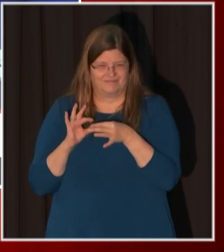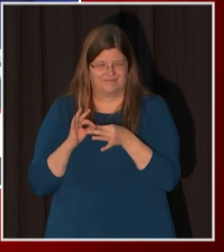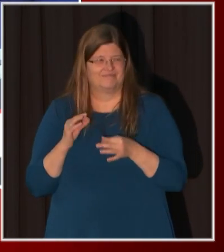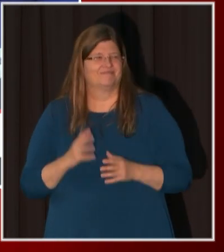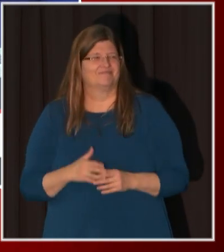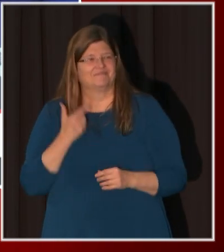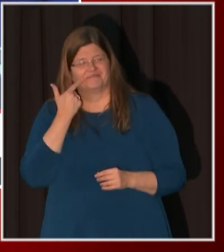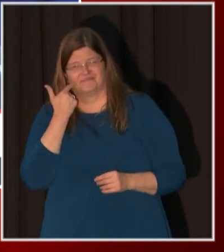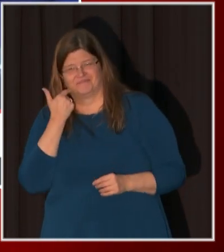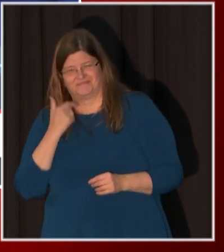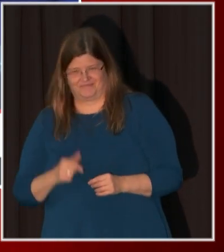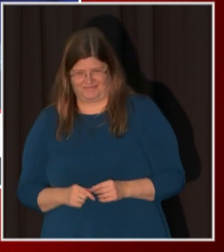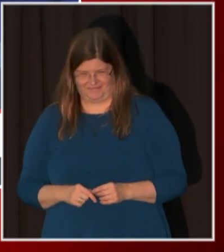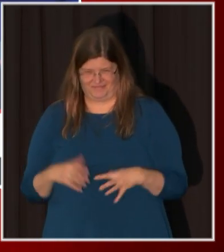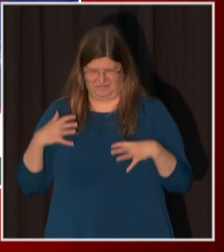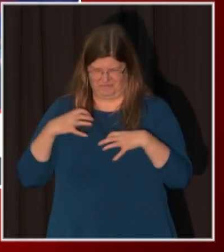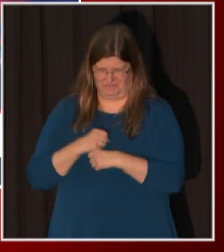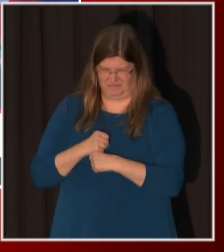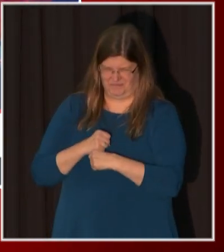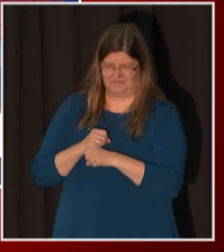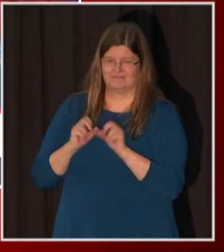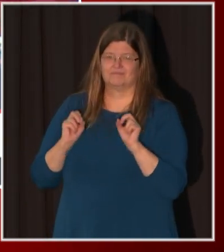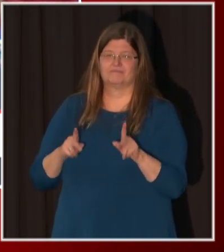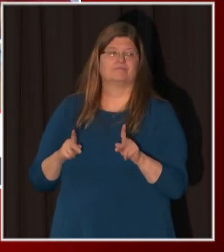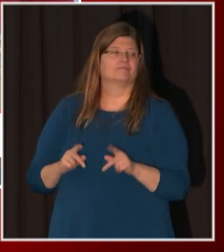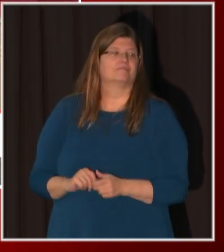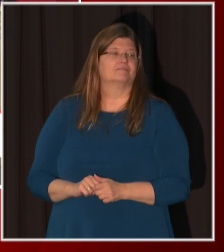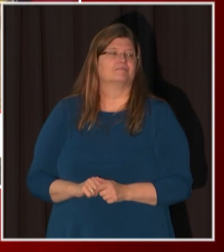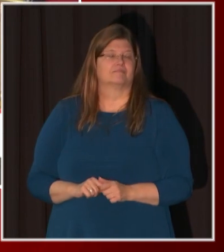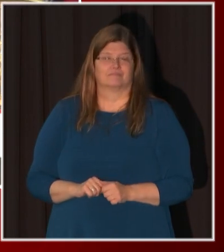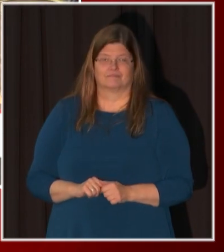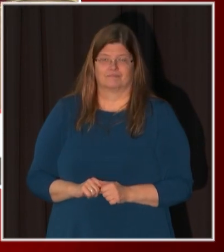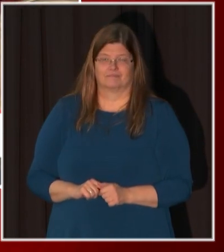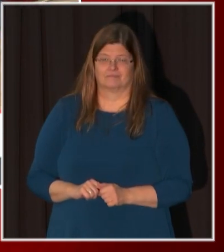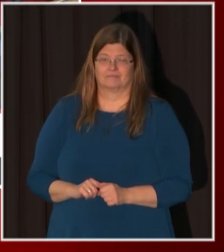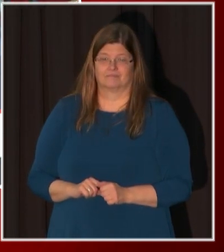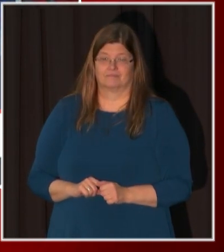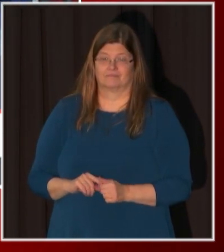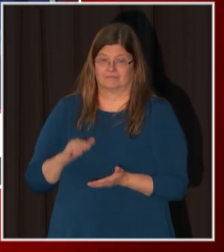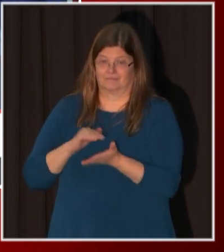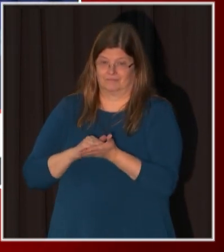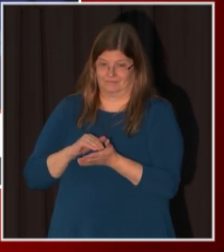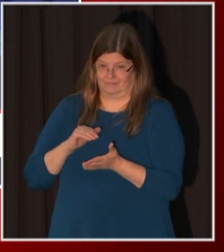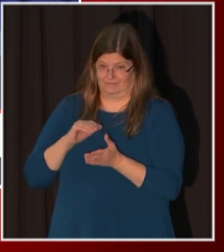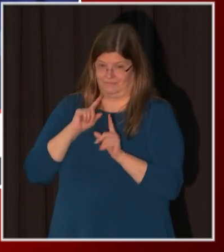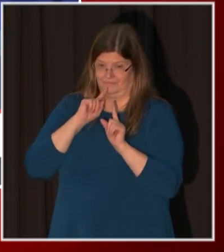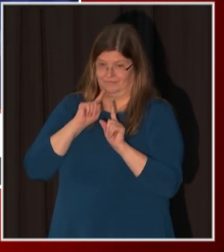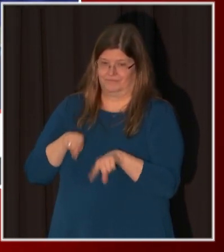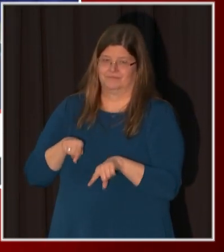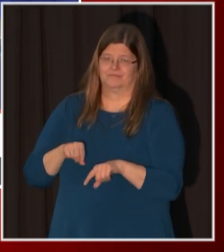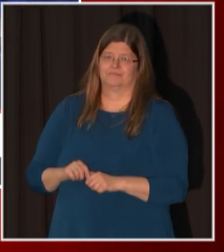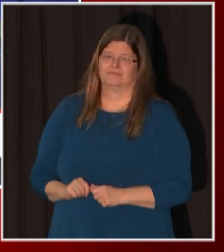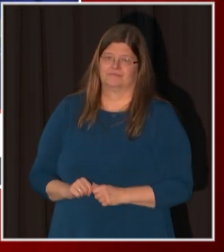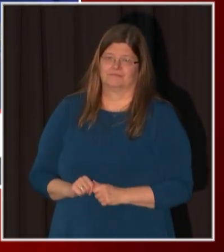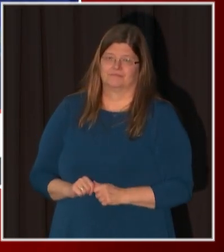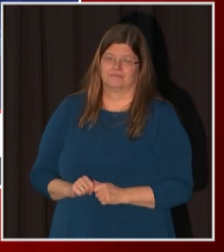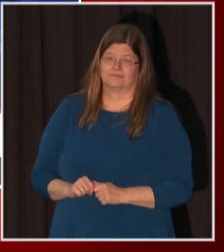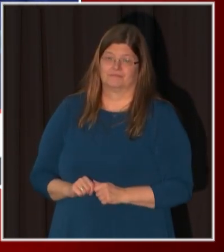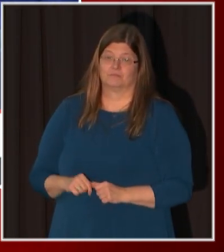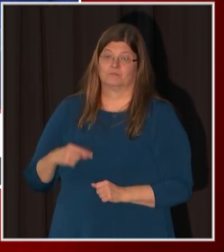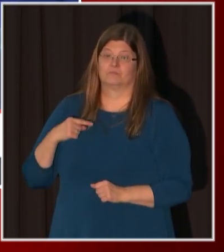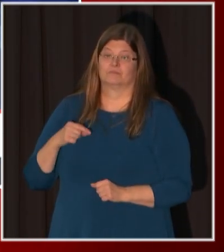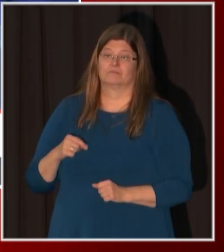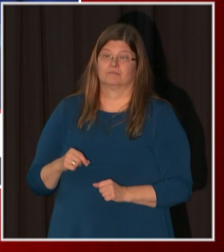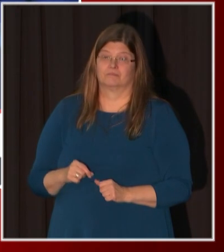summary about where we are. Thank you, Mayor. Thank you. So we've done a great level of assessment of